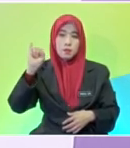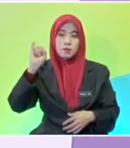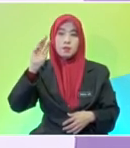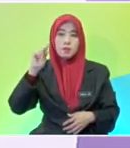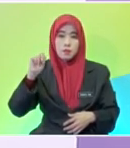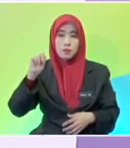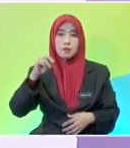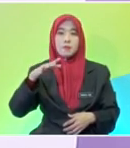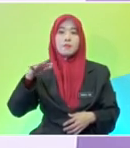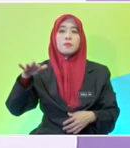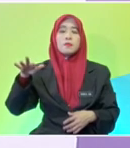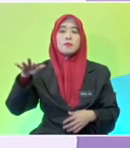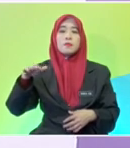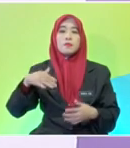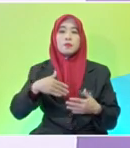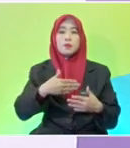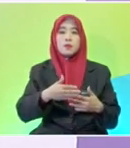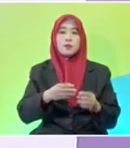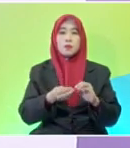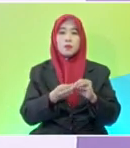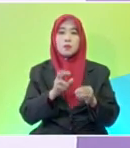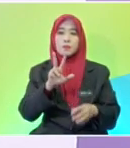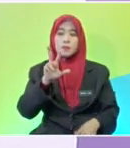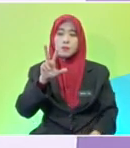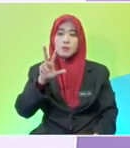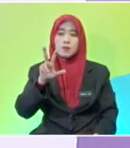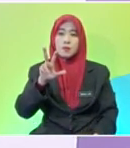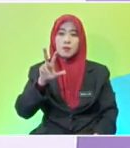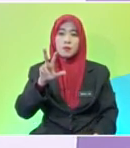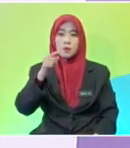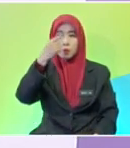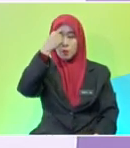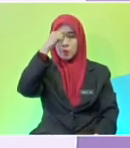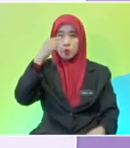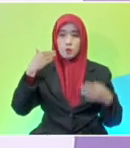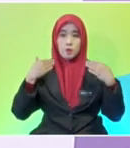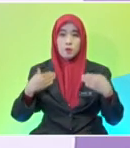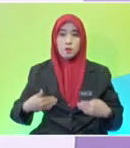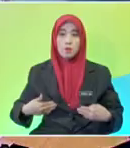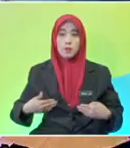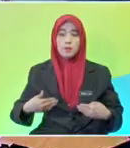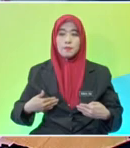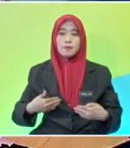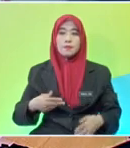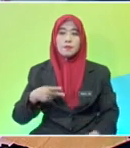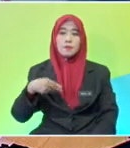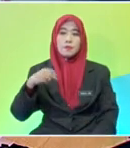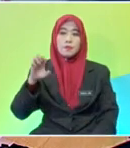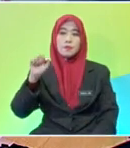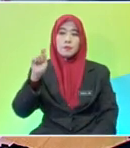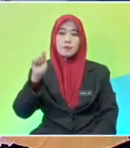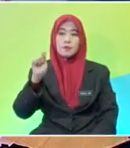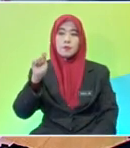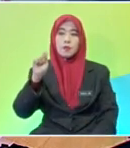P-R-O-T-E-I-N. Okay. Next, number three, food that helps the body heat. Let's see the blank spaces. There's just four letters